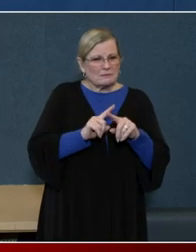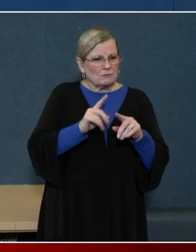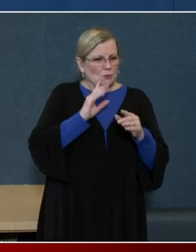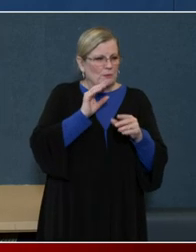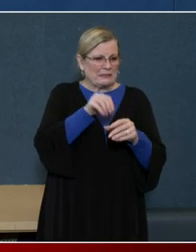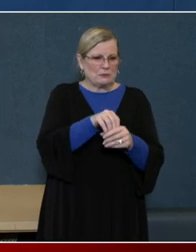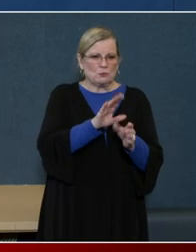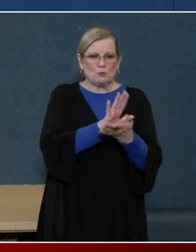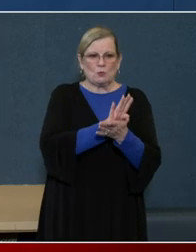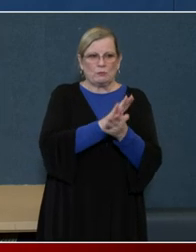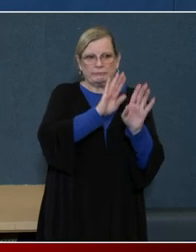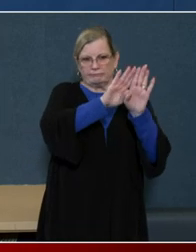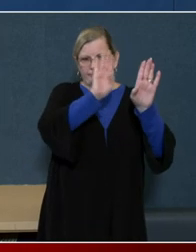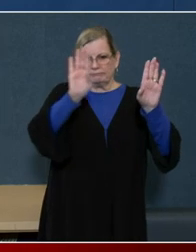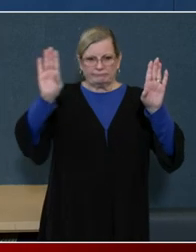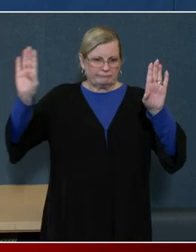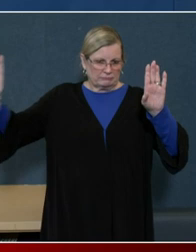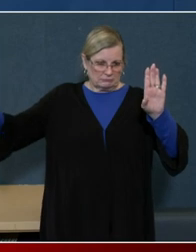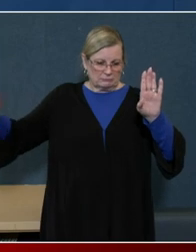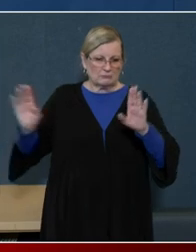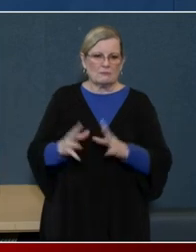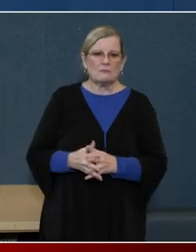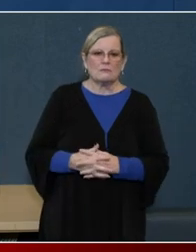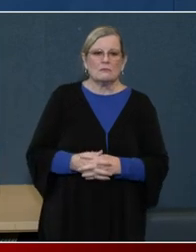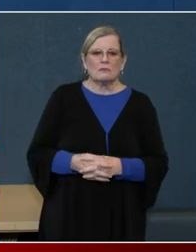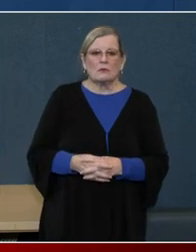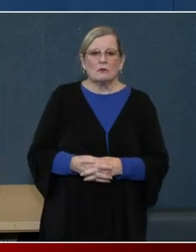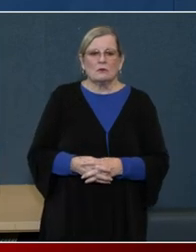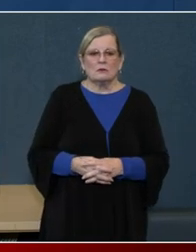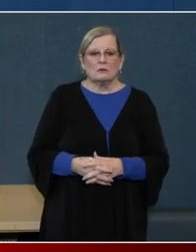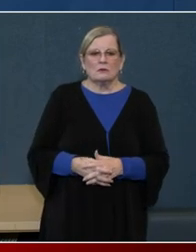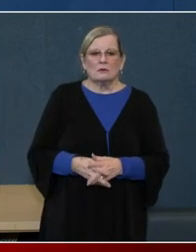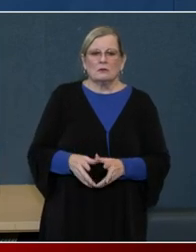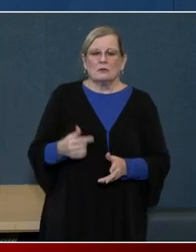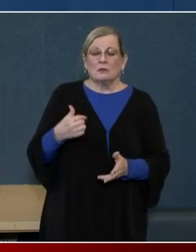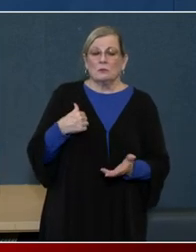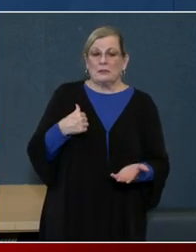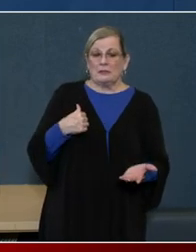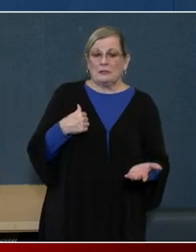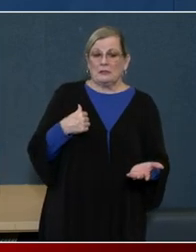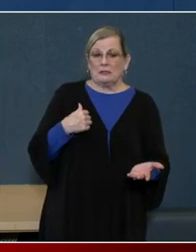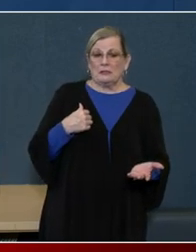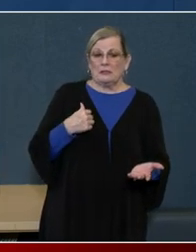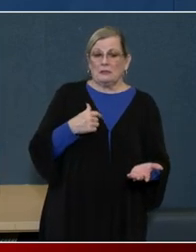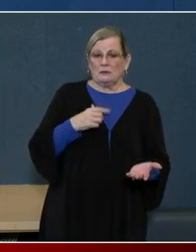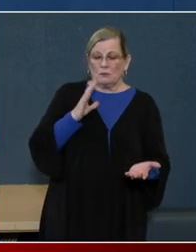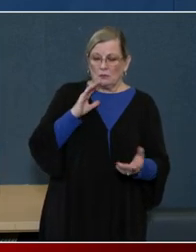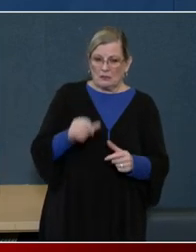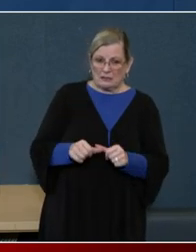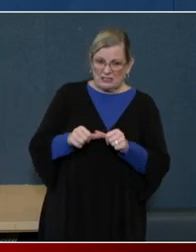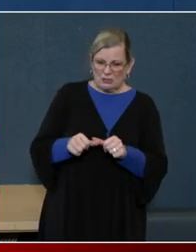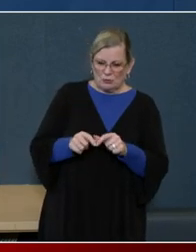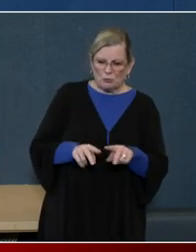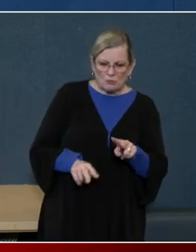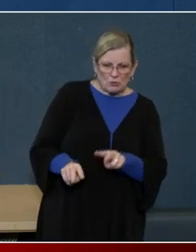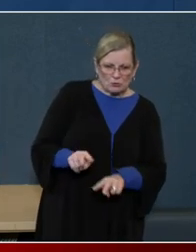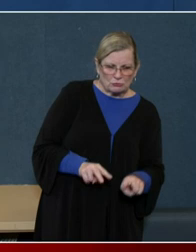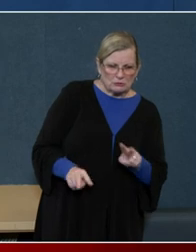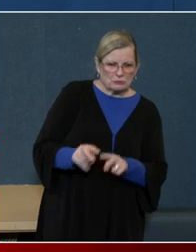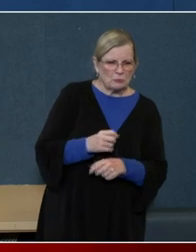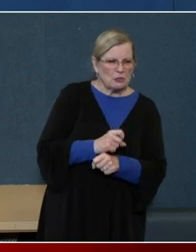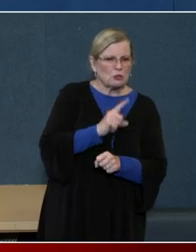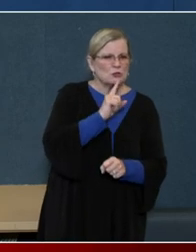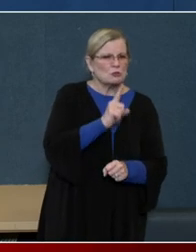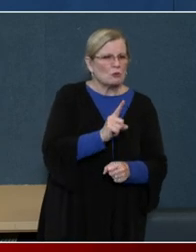to prep and support schools on an individual basis to ensure that all of the social distancing guidelines